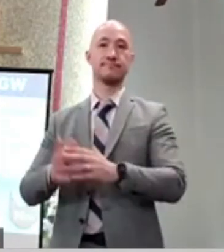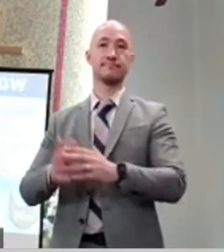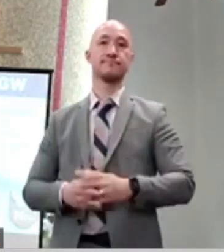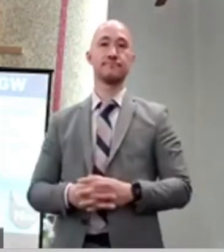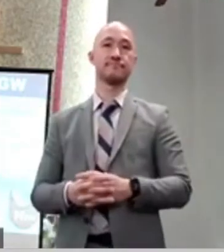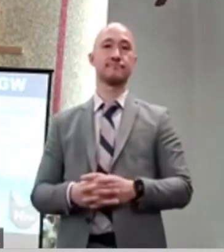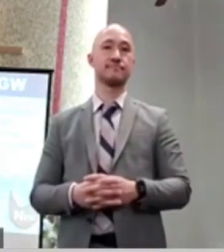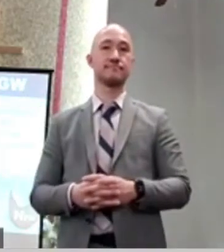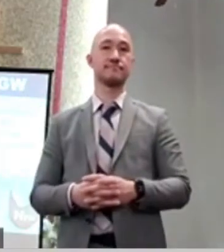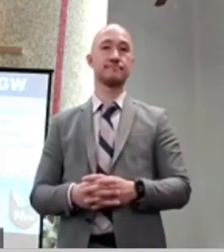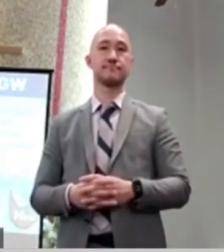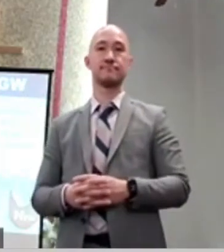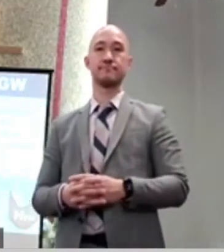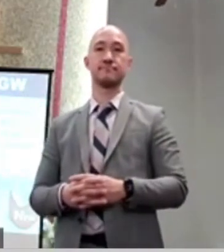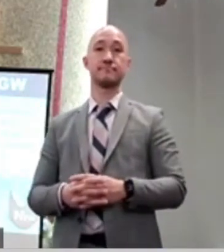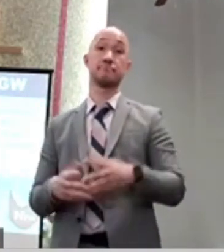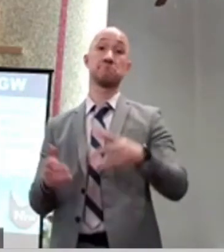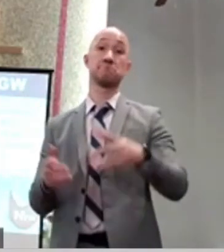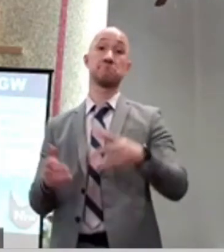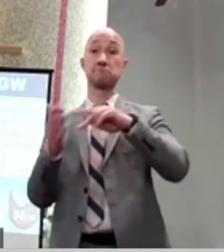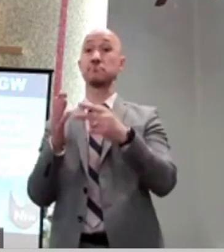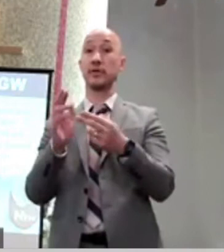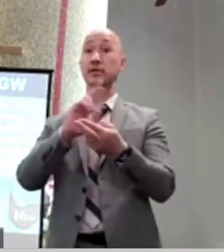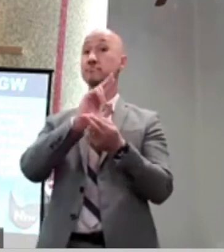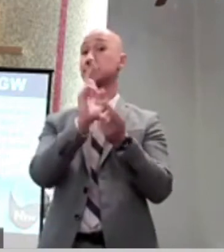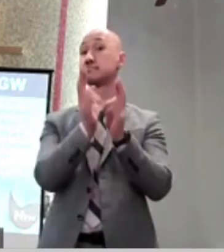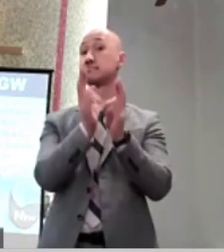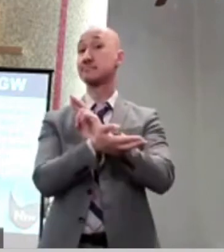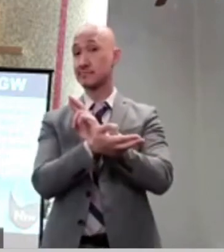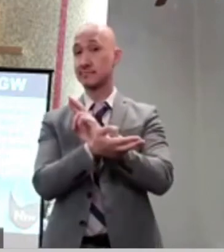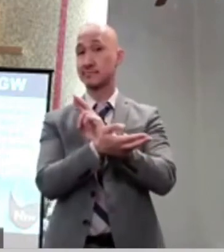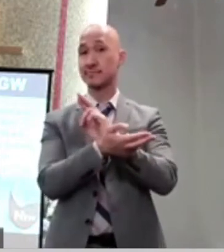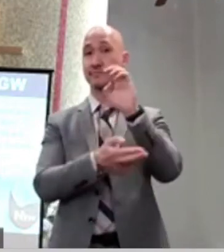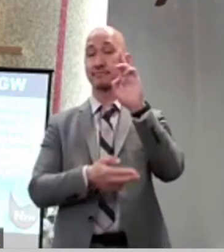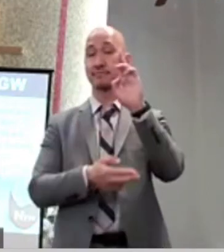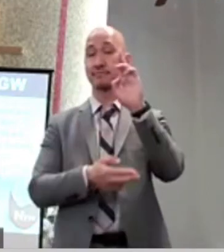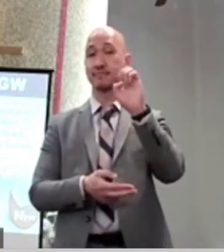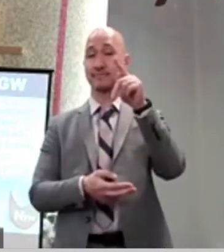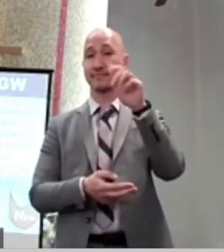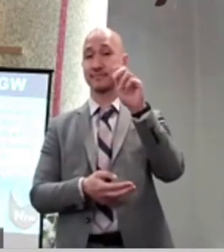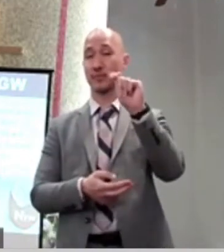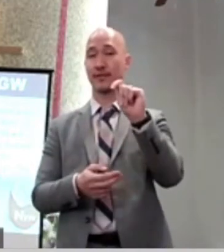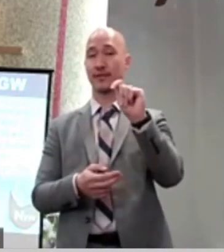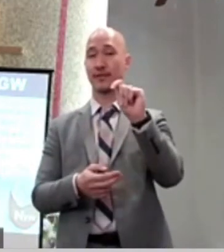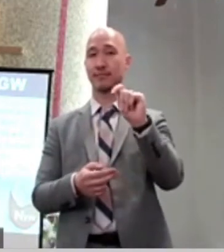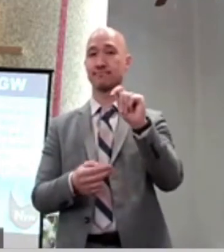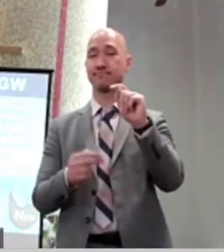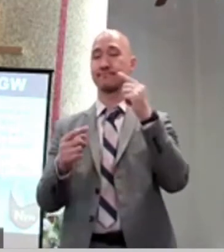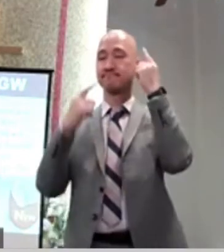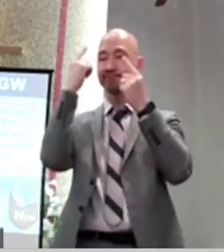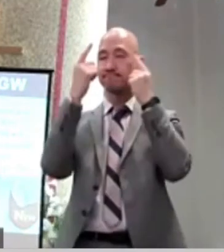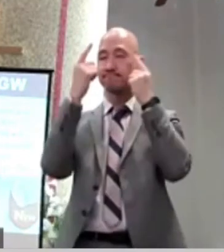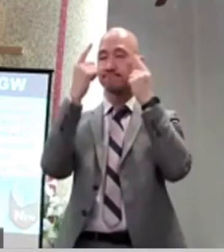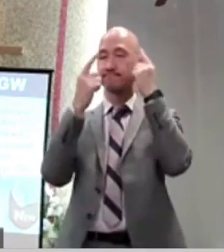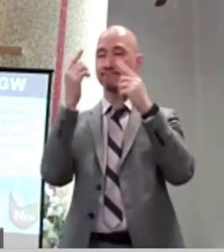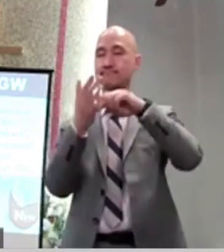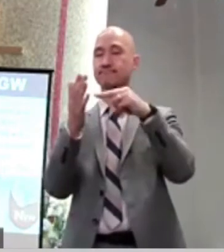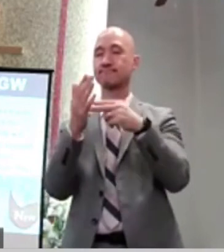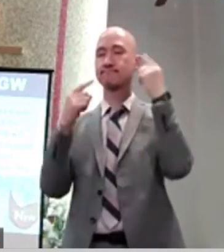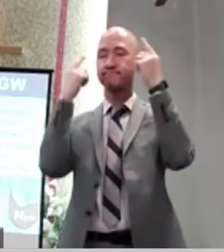repent. Change the way you think and act. Because that's what repent means. In order to embrace this newness, the grace of God, we had